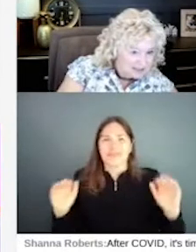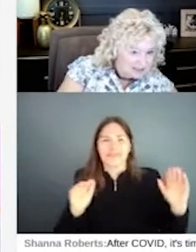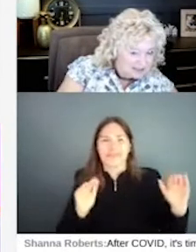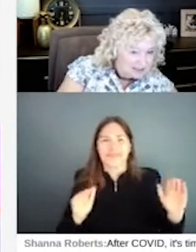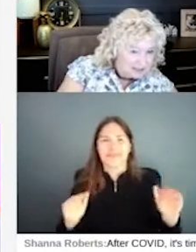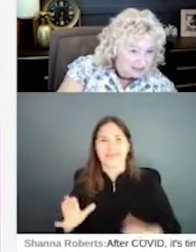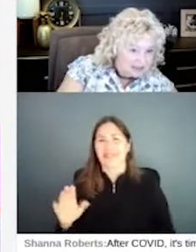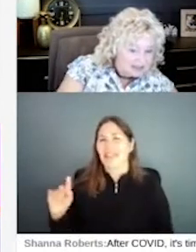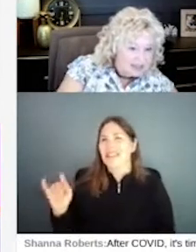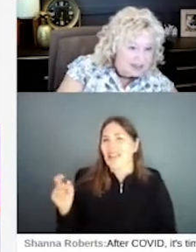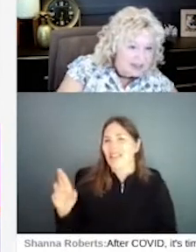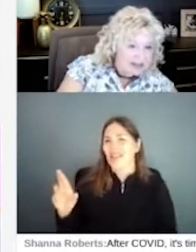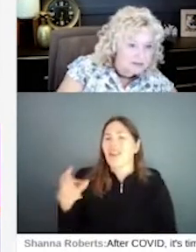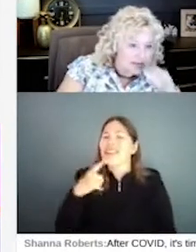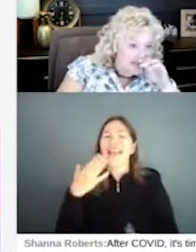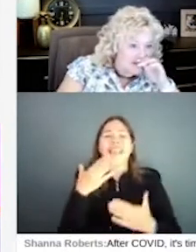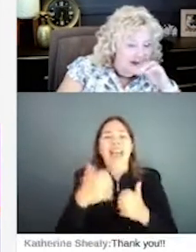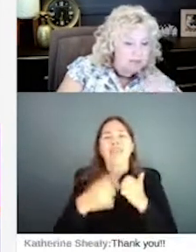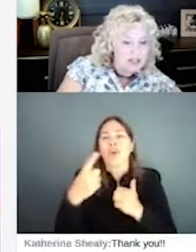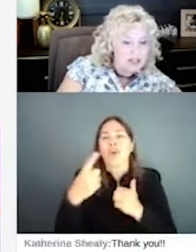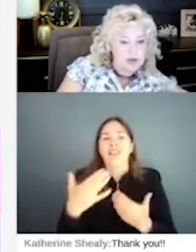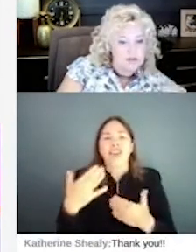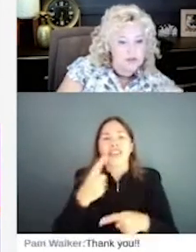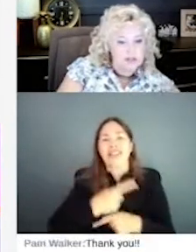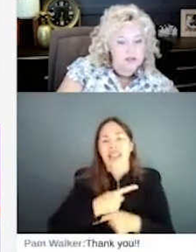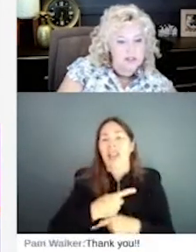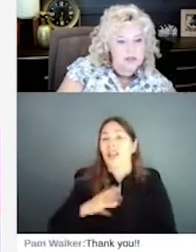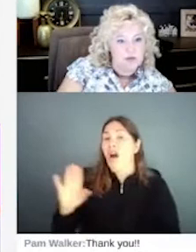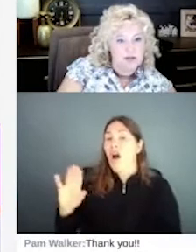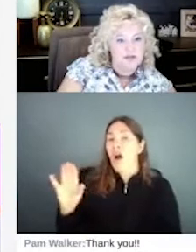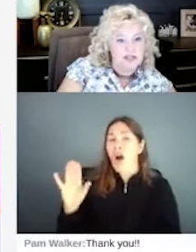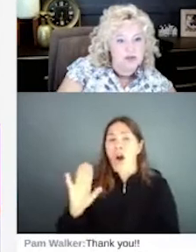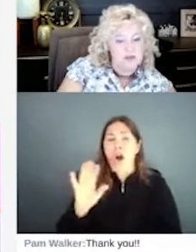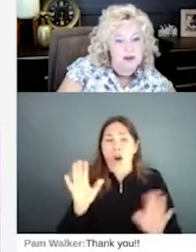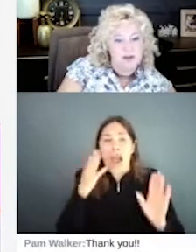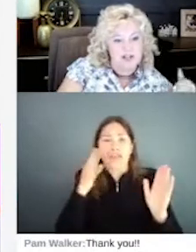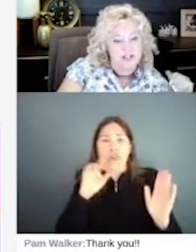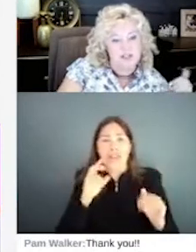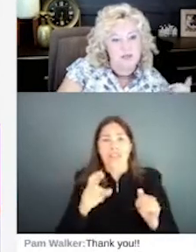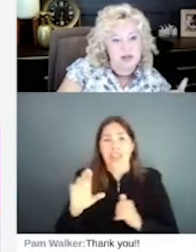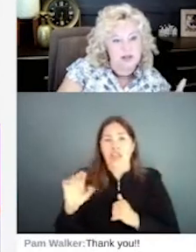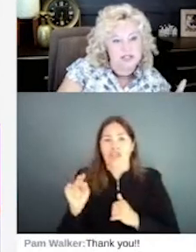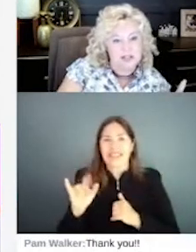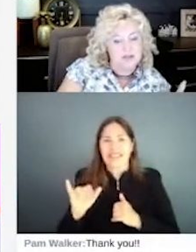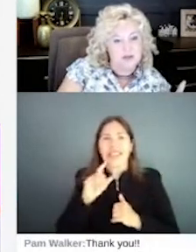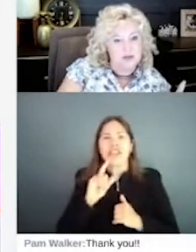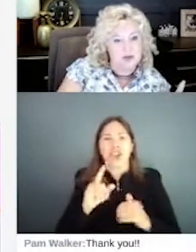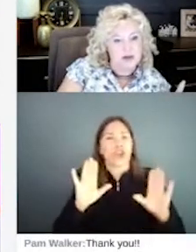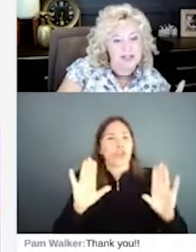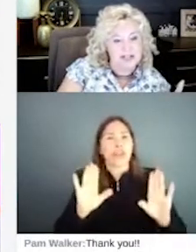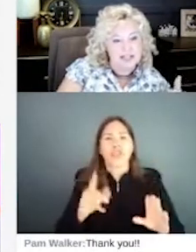Okay, thanks again, everyone. Have a good day. Kelly, I'm not sure if those resources will be available. It might be great to just pull out your cell phone real